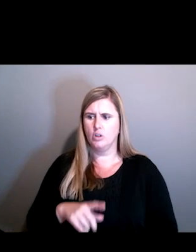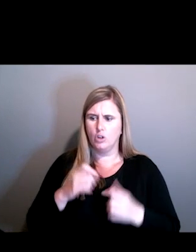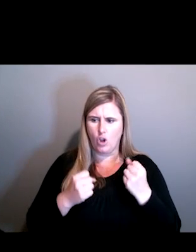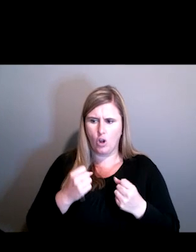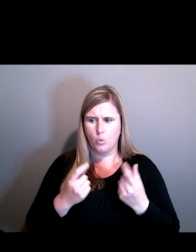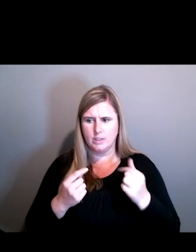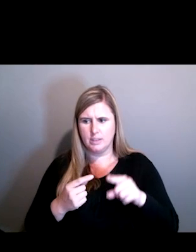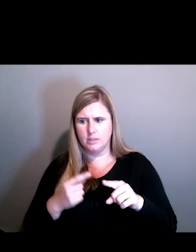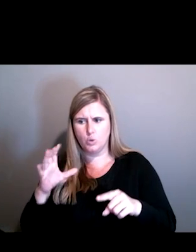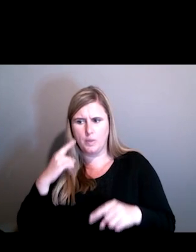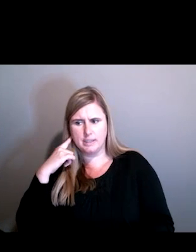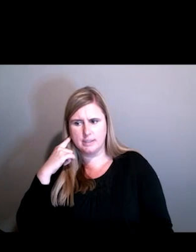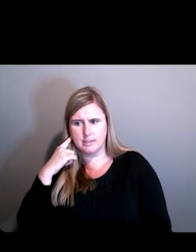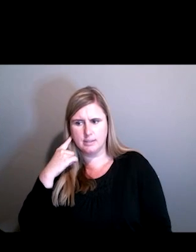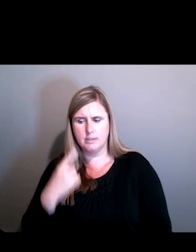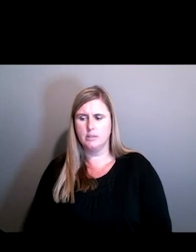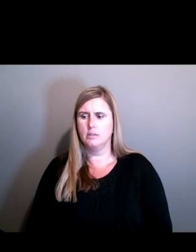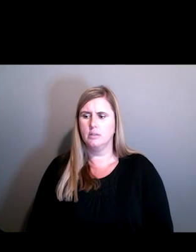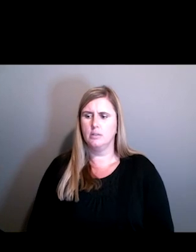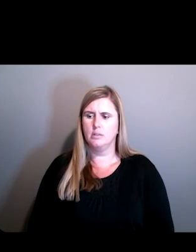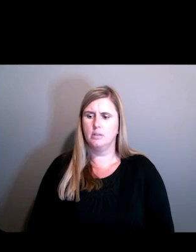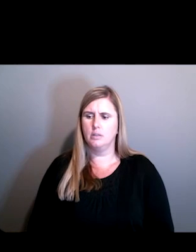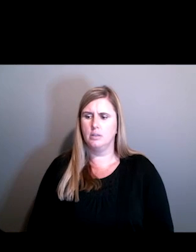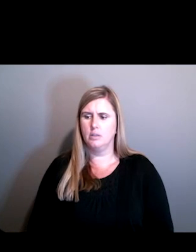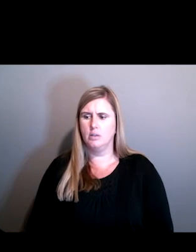What is this one? Car. Do this.